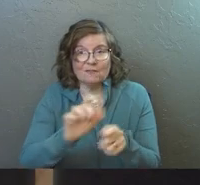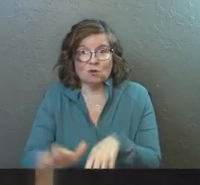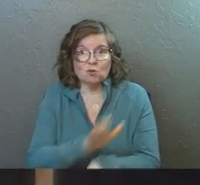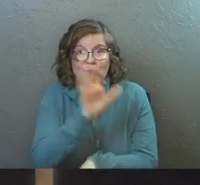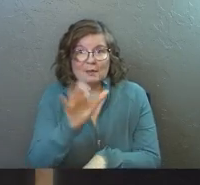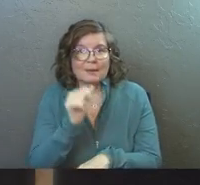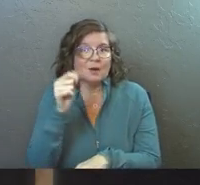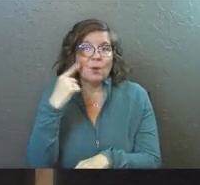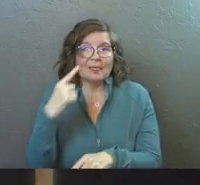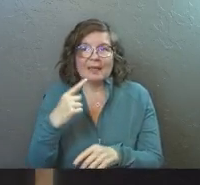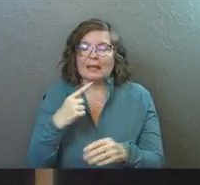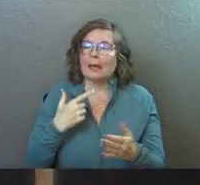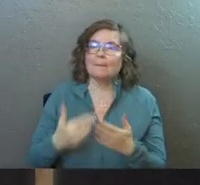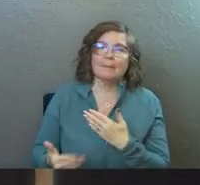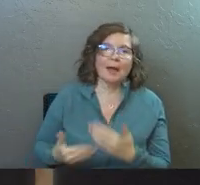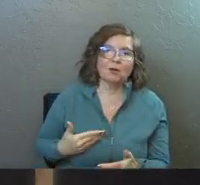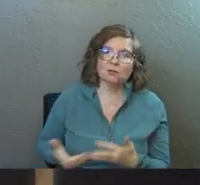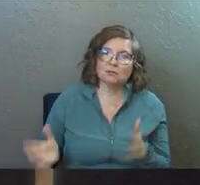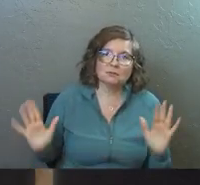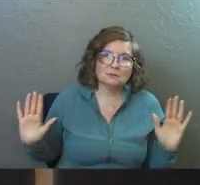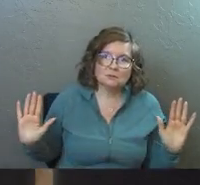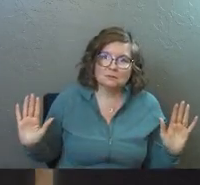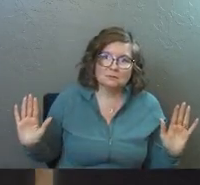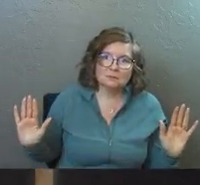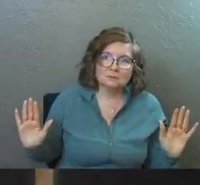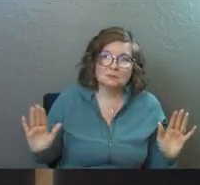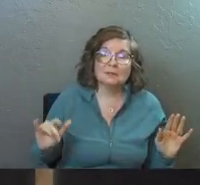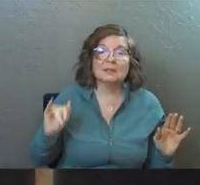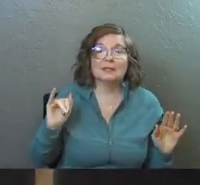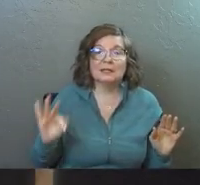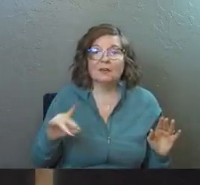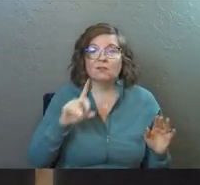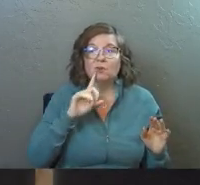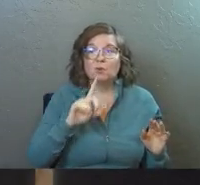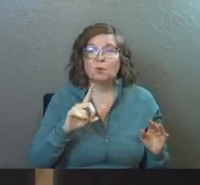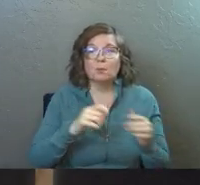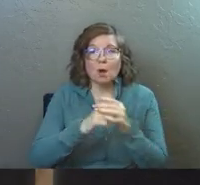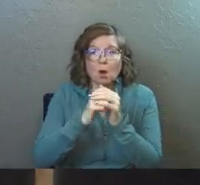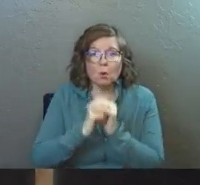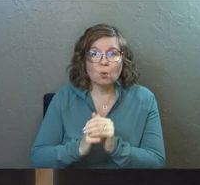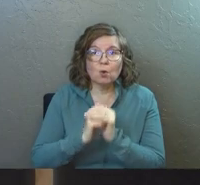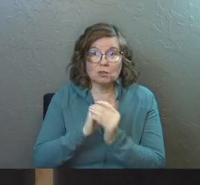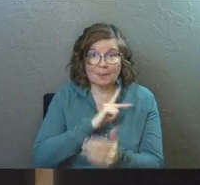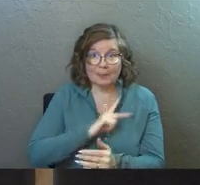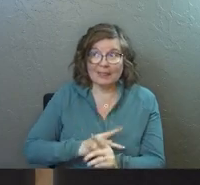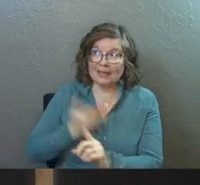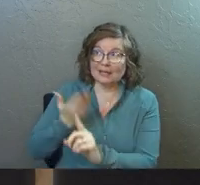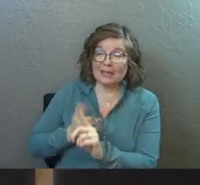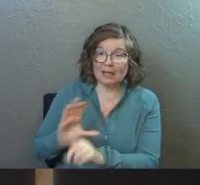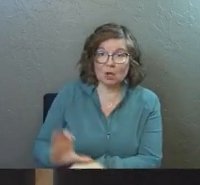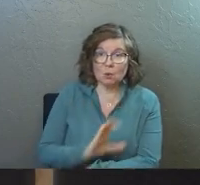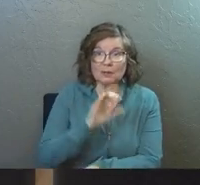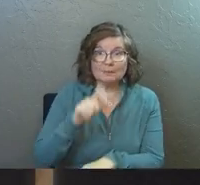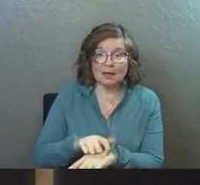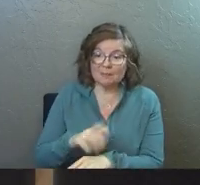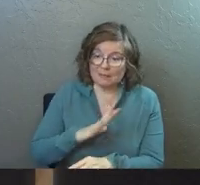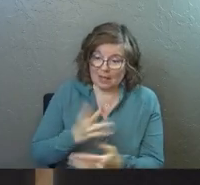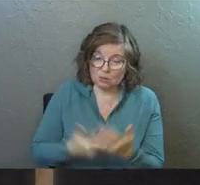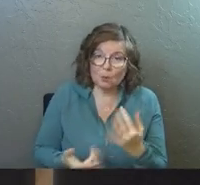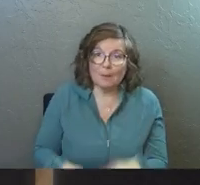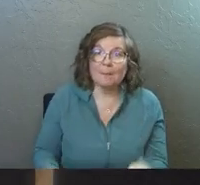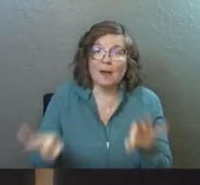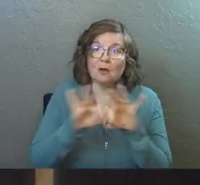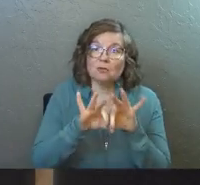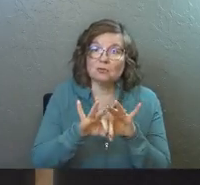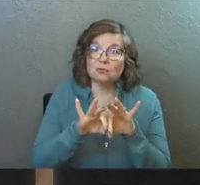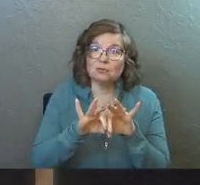set. I don't think it matters. As long as you are worshiping the King at Christmas, that's what